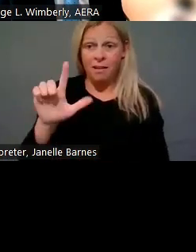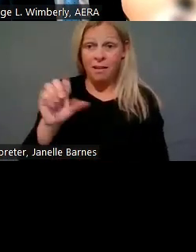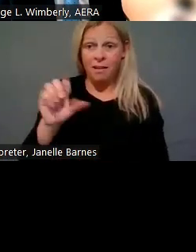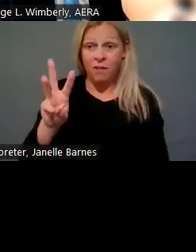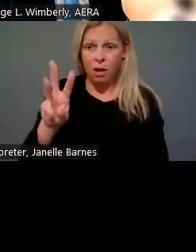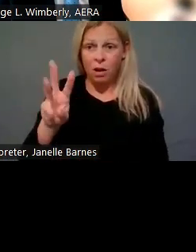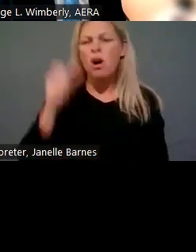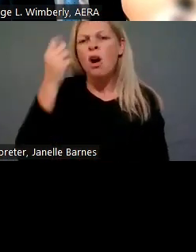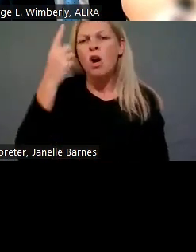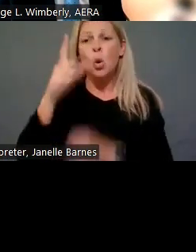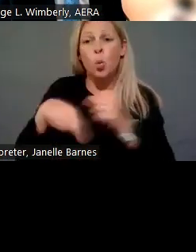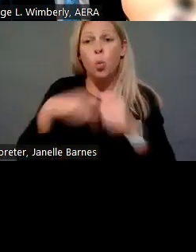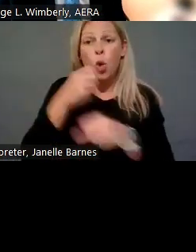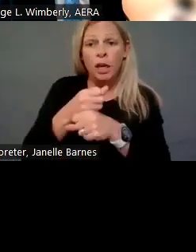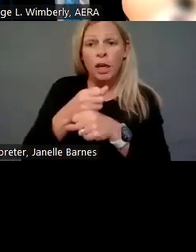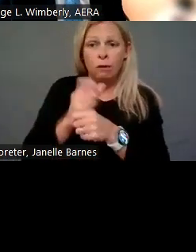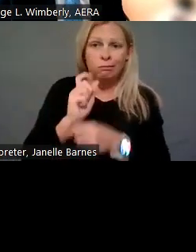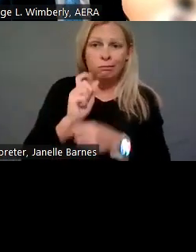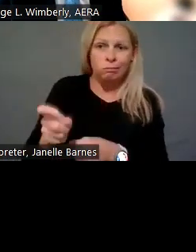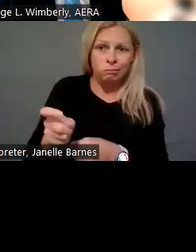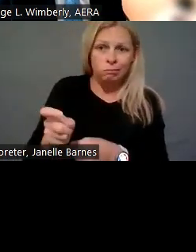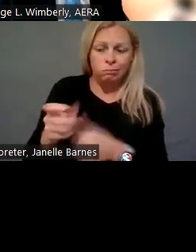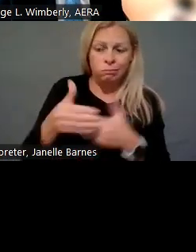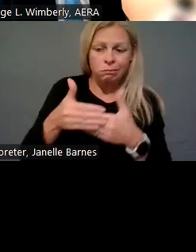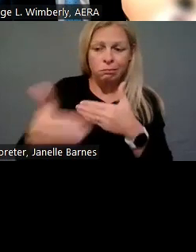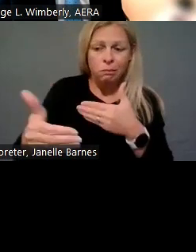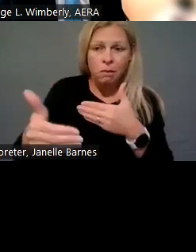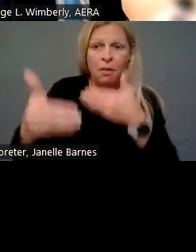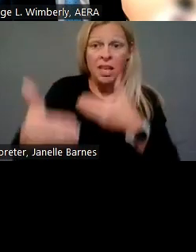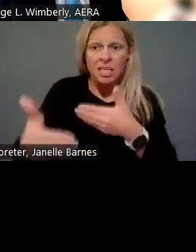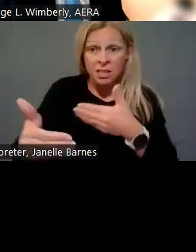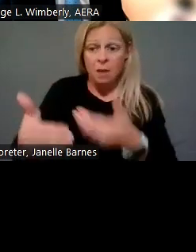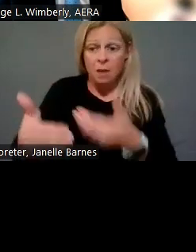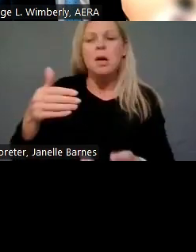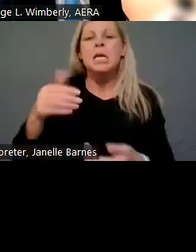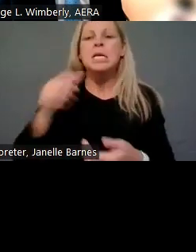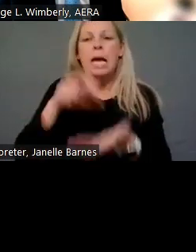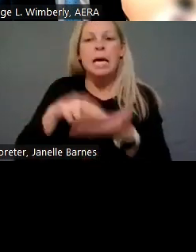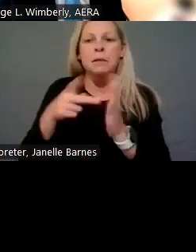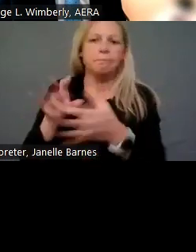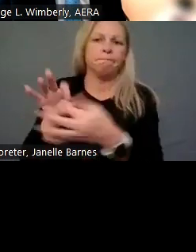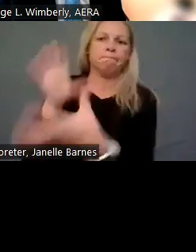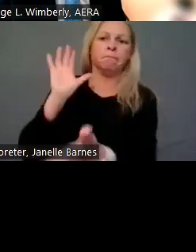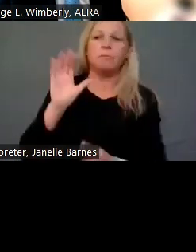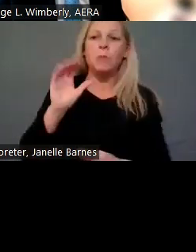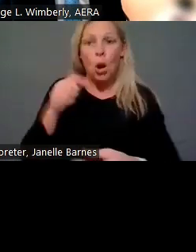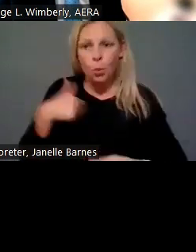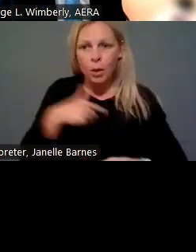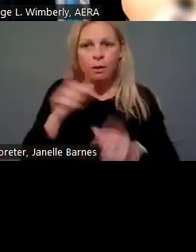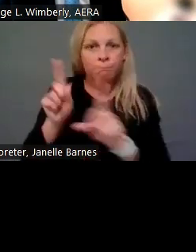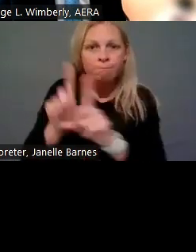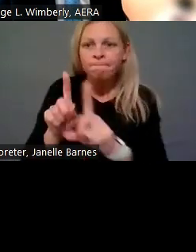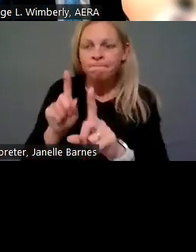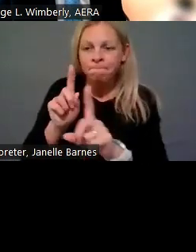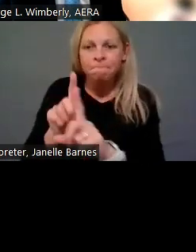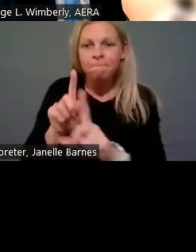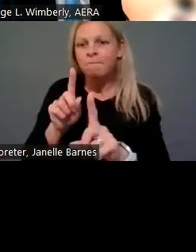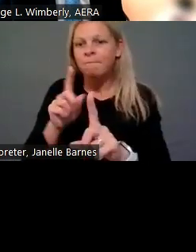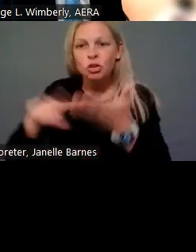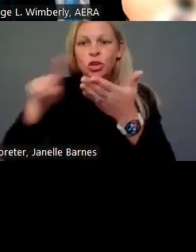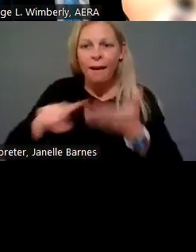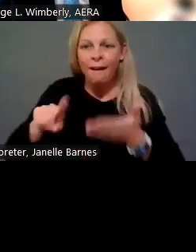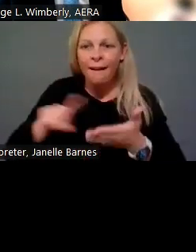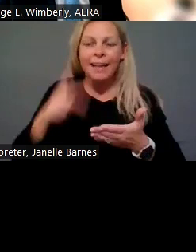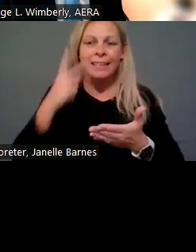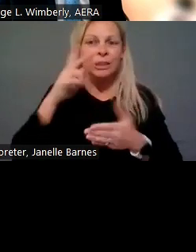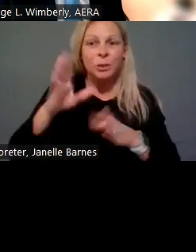end after the first year, we like to follow your career and see where you are in early career, and if things come up, and and I see that there's